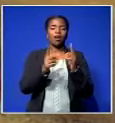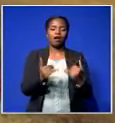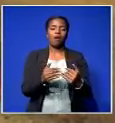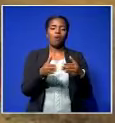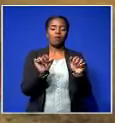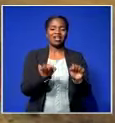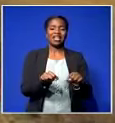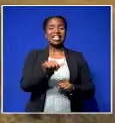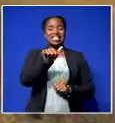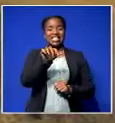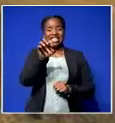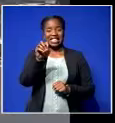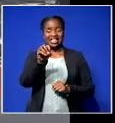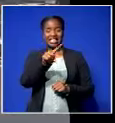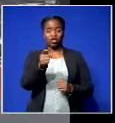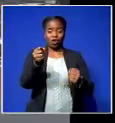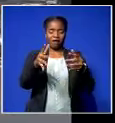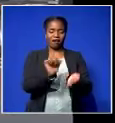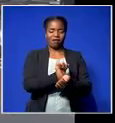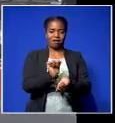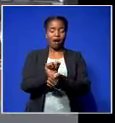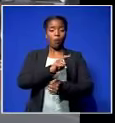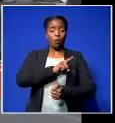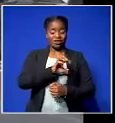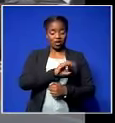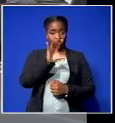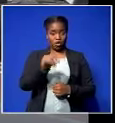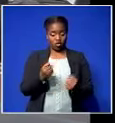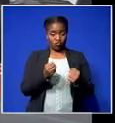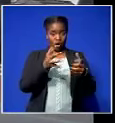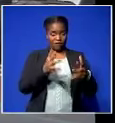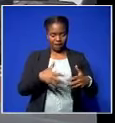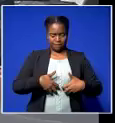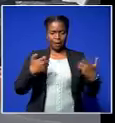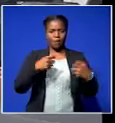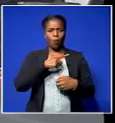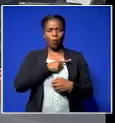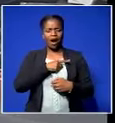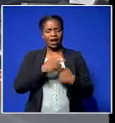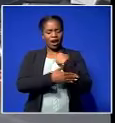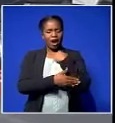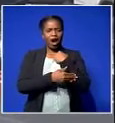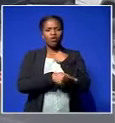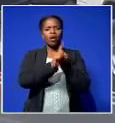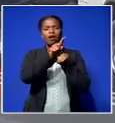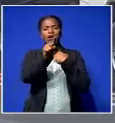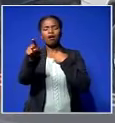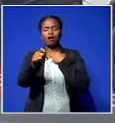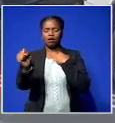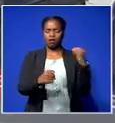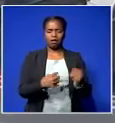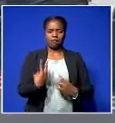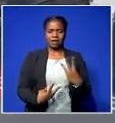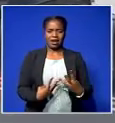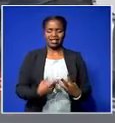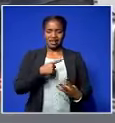than 60 drivers have been arrested. Government says it's in ongoing talks with the trucking industry over issues relevant to the sector. Truck drivers